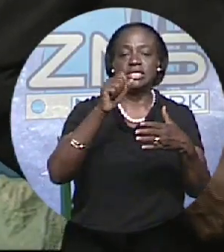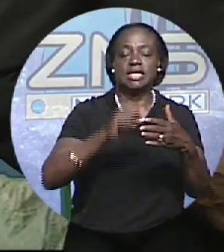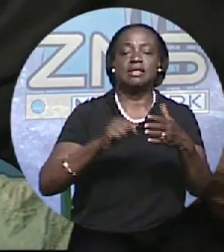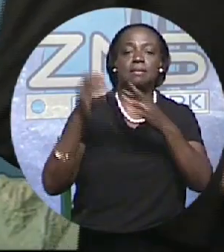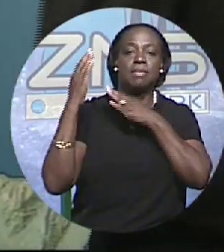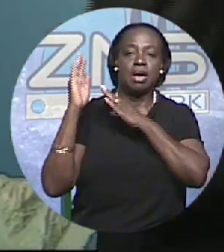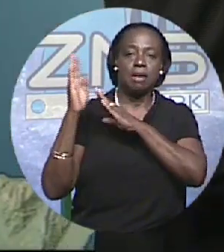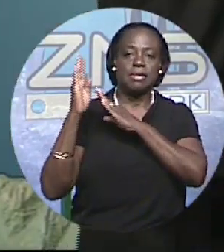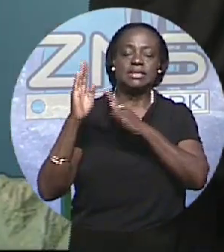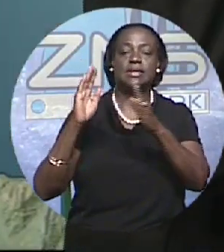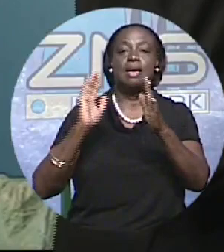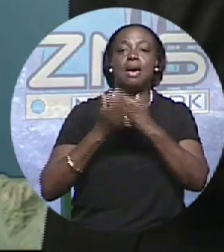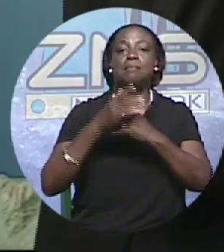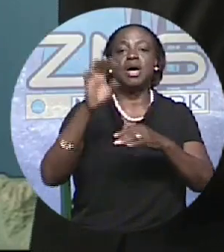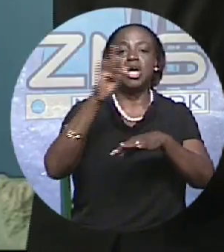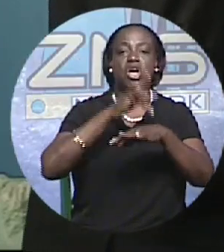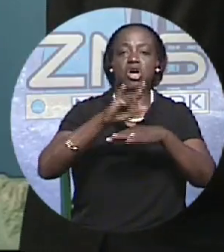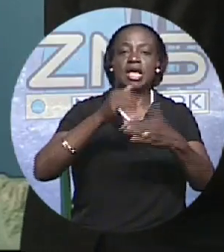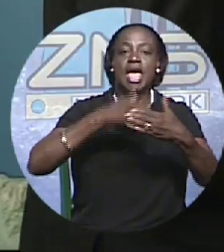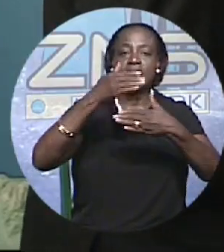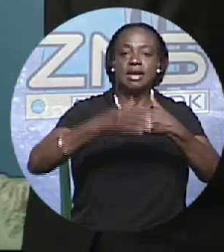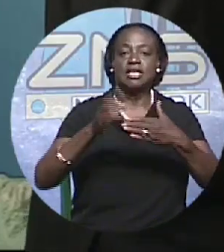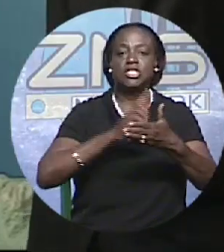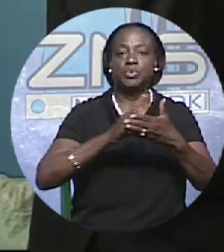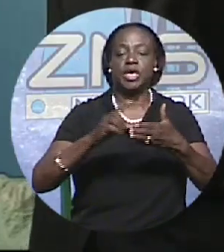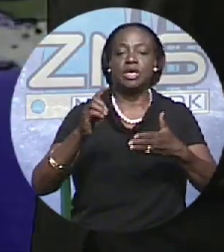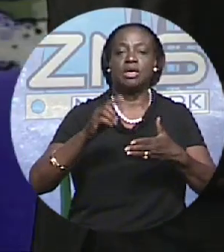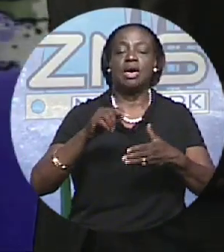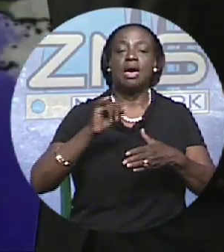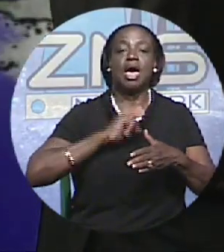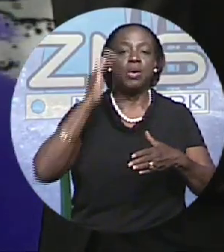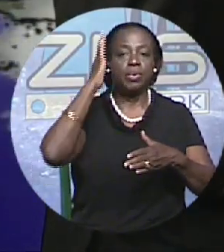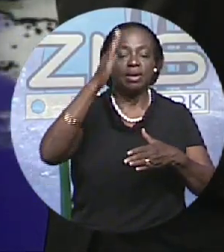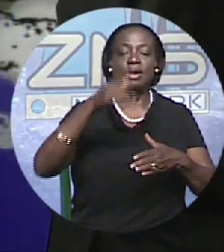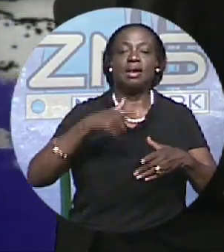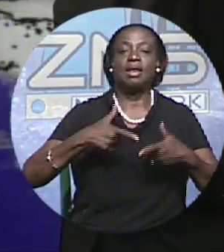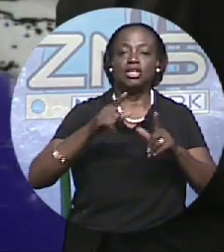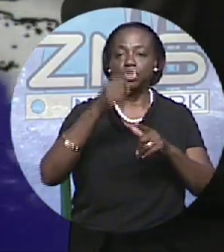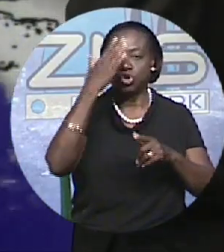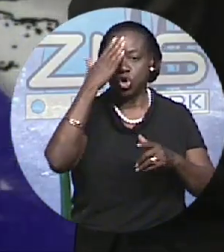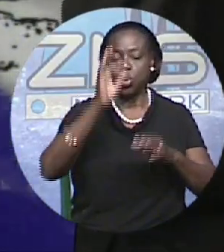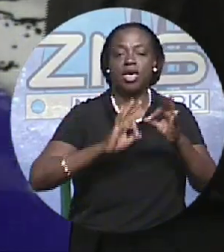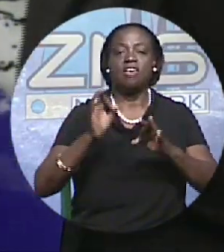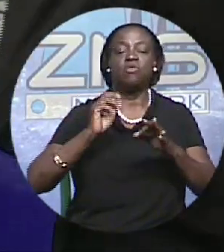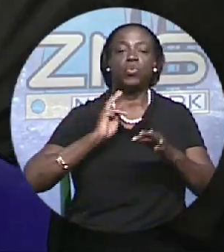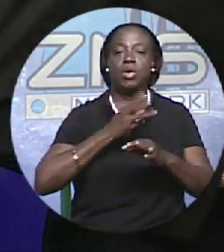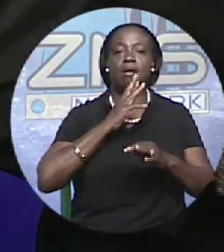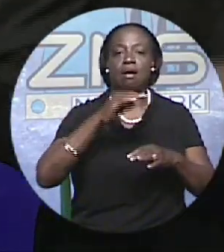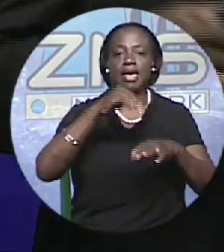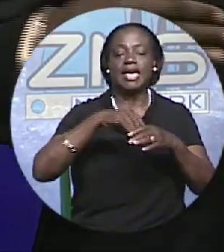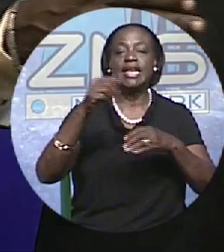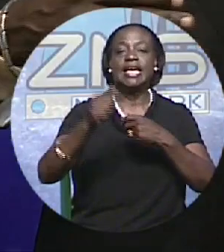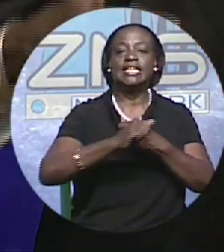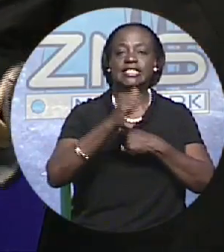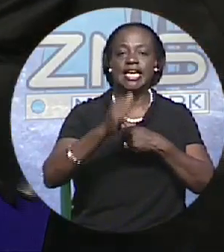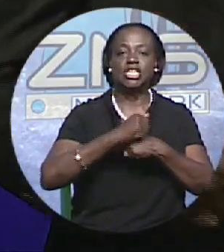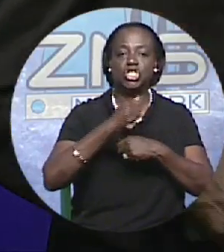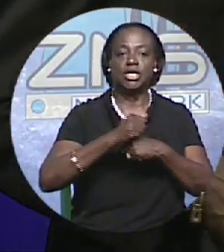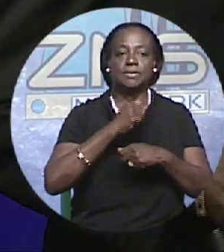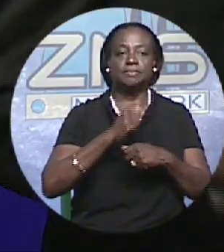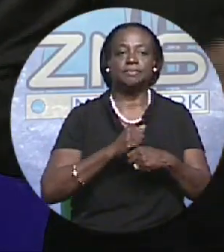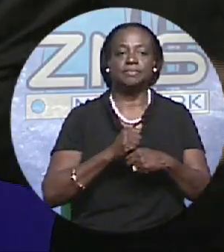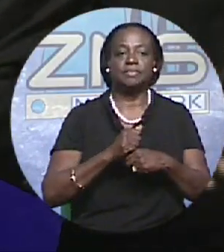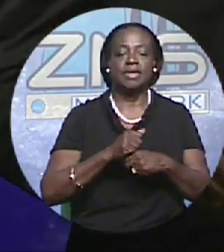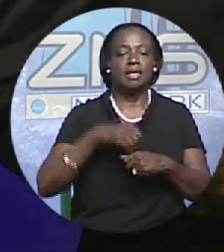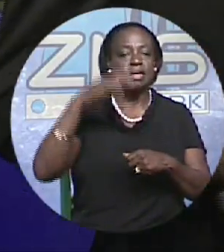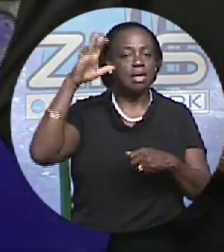early next week, we'll let you know exactly whether or not we are in any kind of danger. Satellite picture closer to home, high pressure remain in